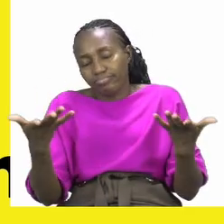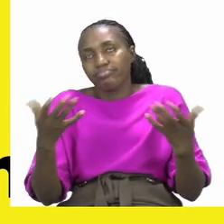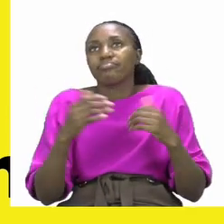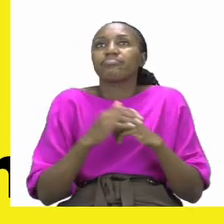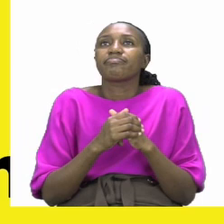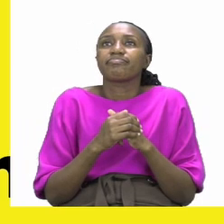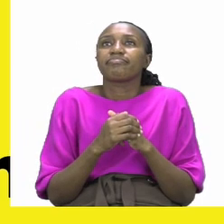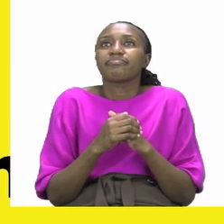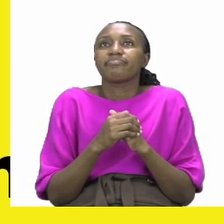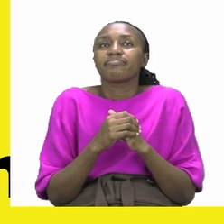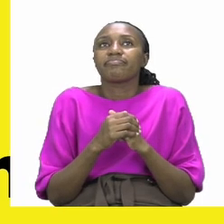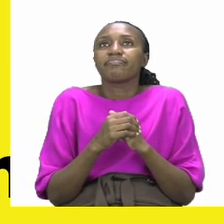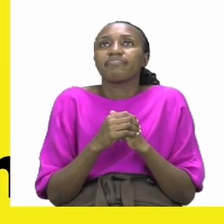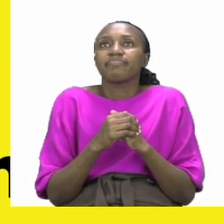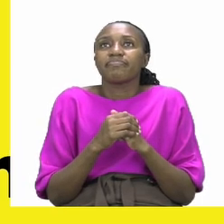sounds.